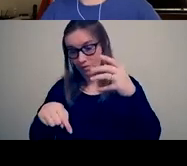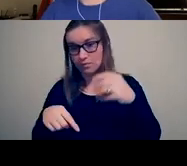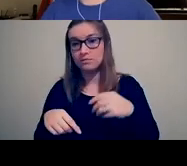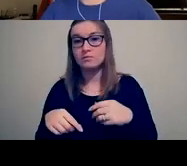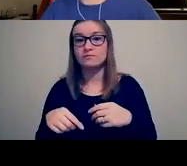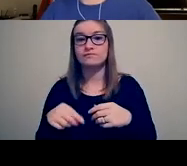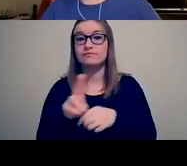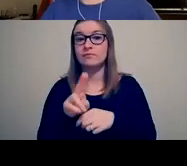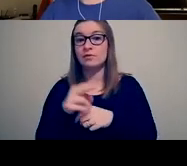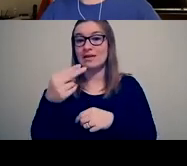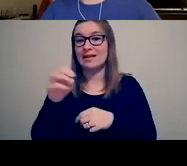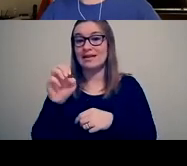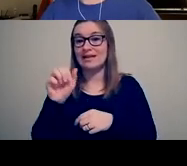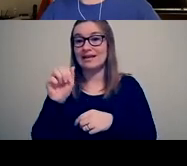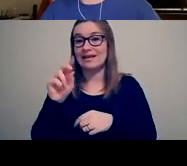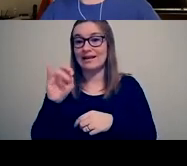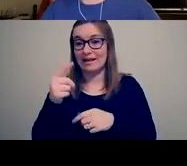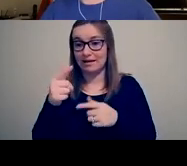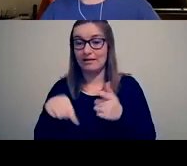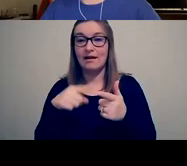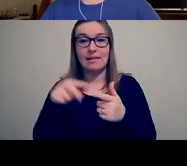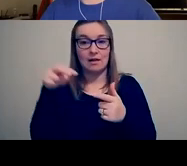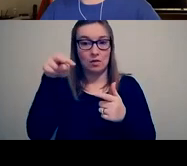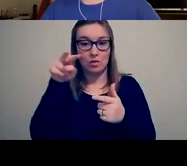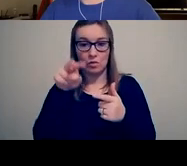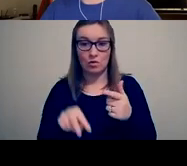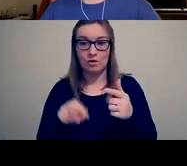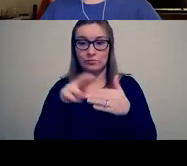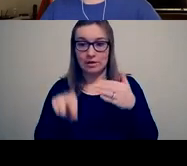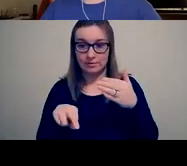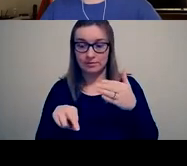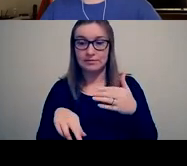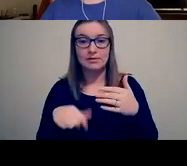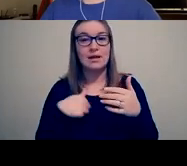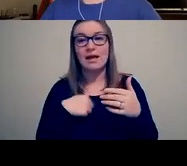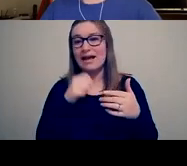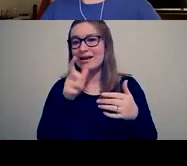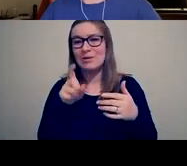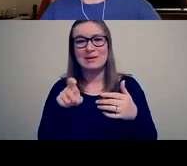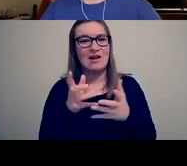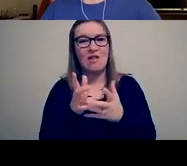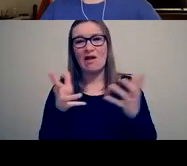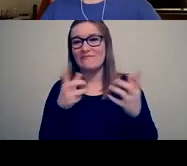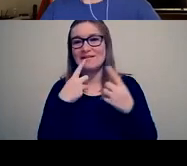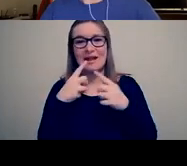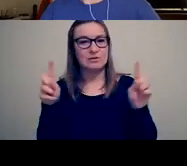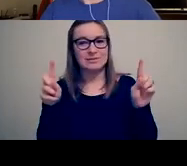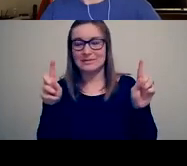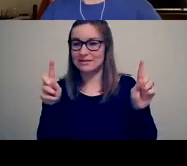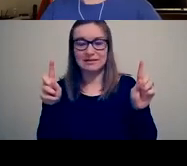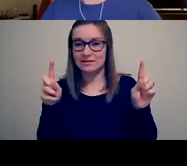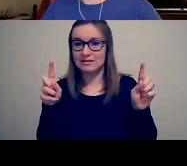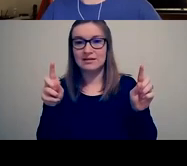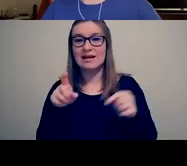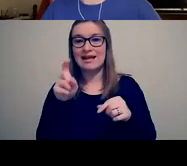a heading, and then go down to the results. Left parent 11 right parent. I don't need a whole lot of announcements, custom announcements. I need to